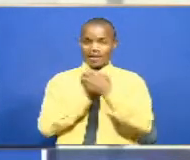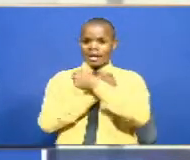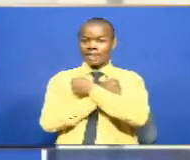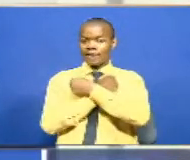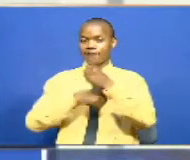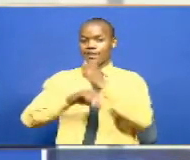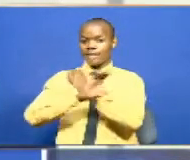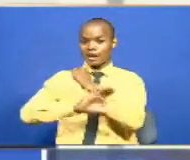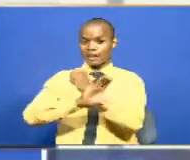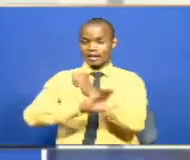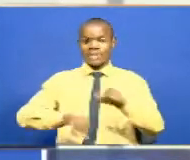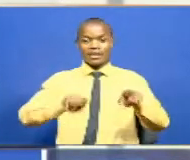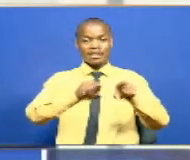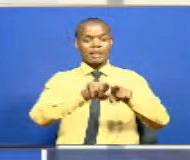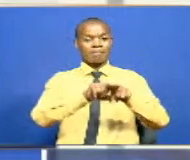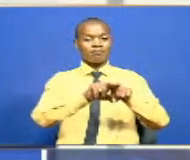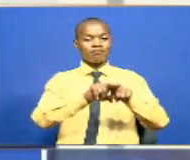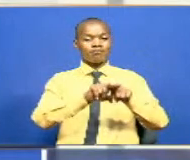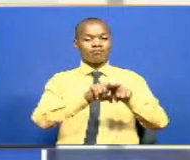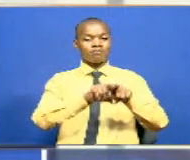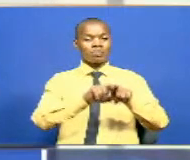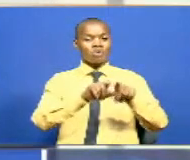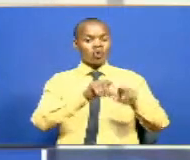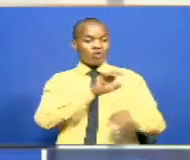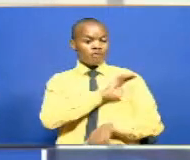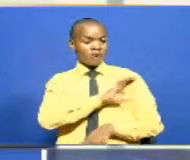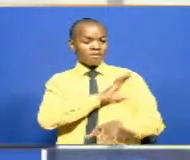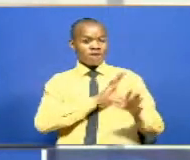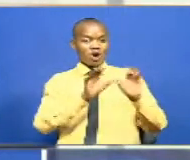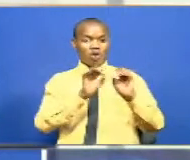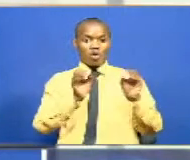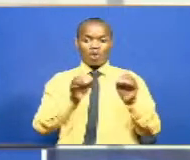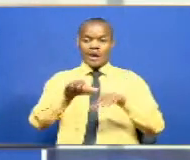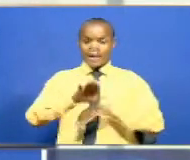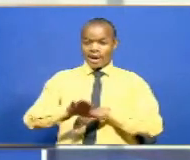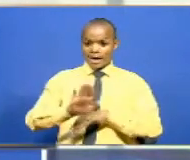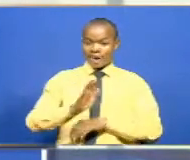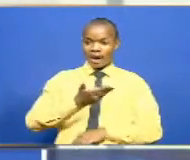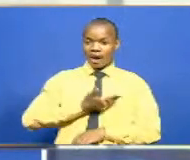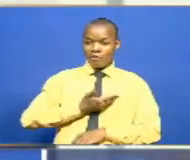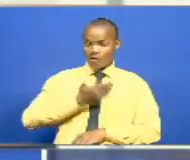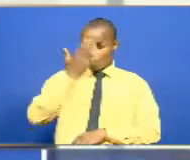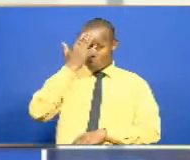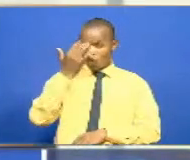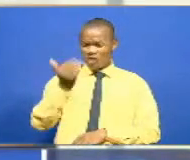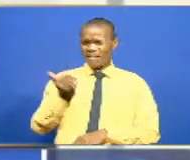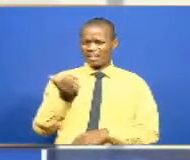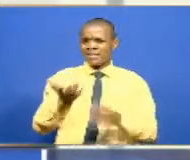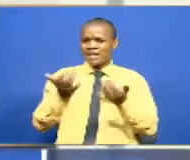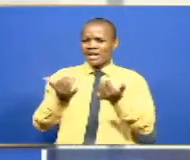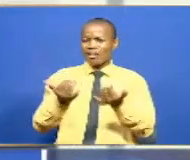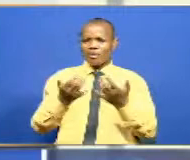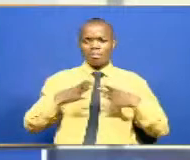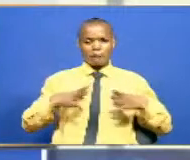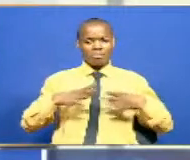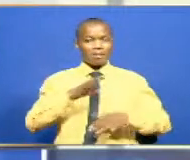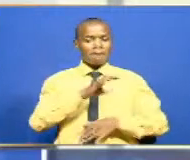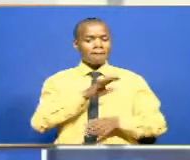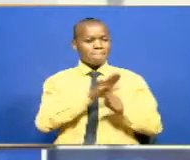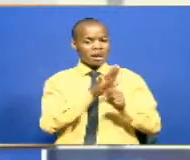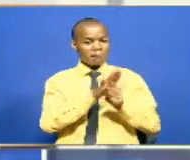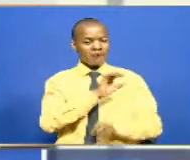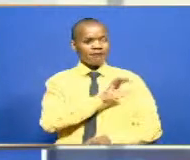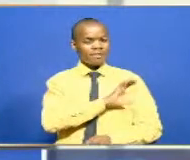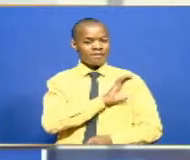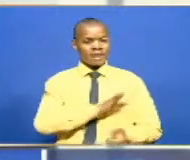must remove fear from where we work, because I think we have put so much fear that they know if